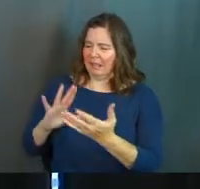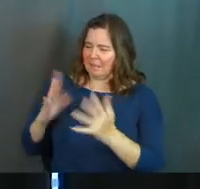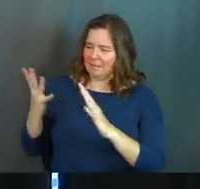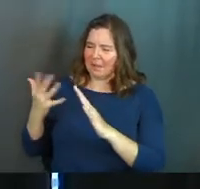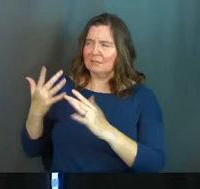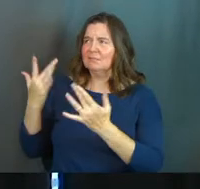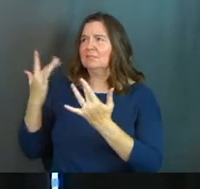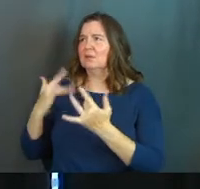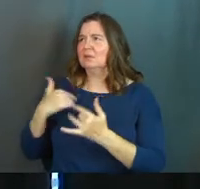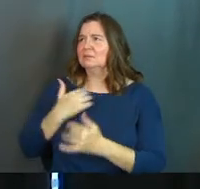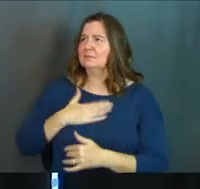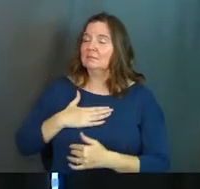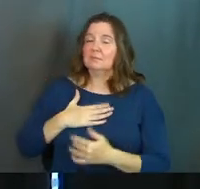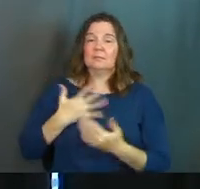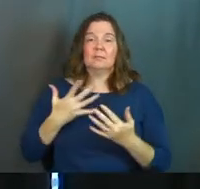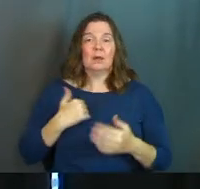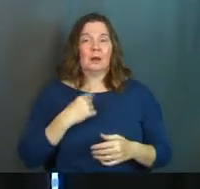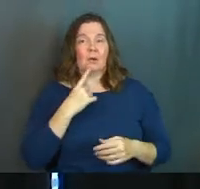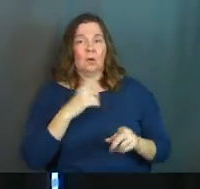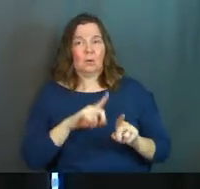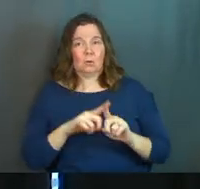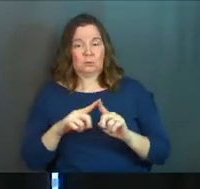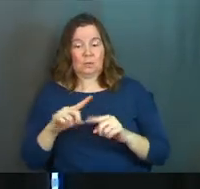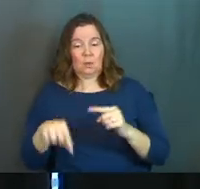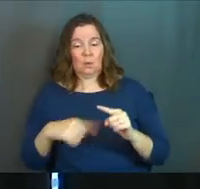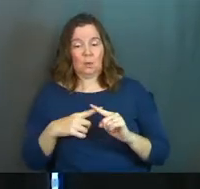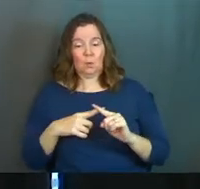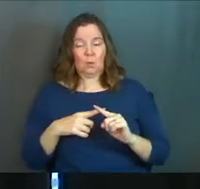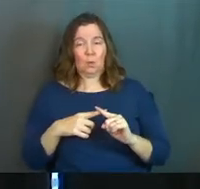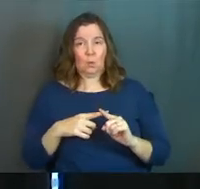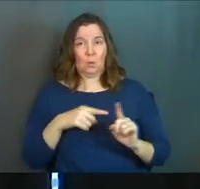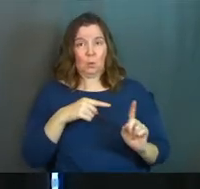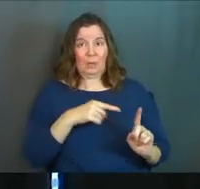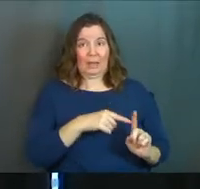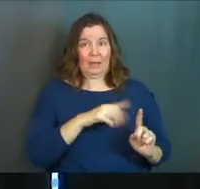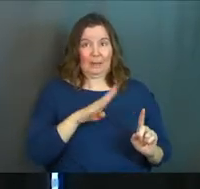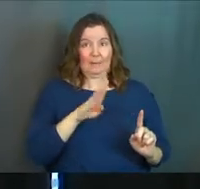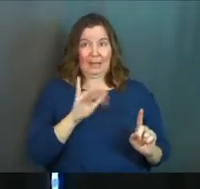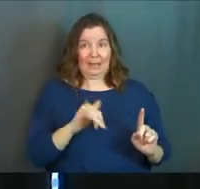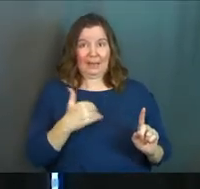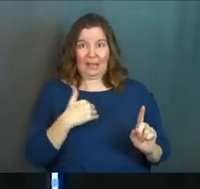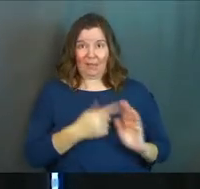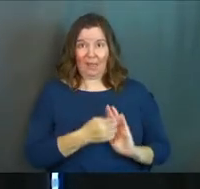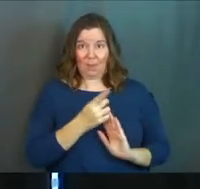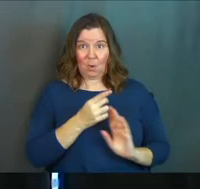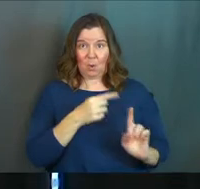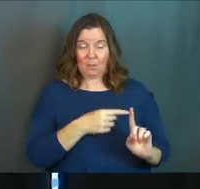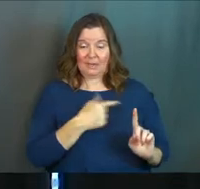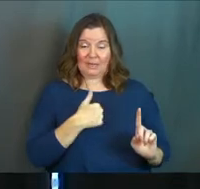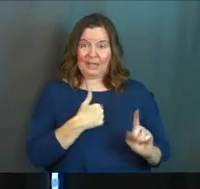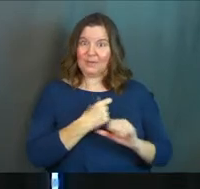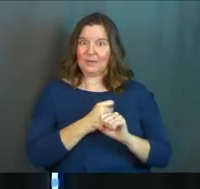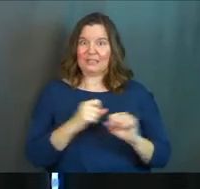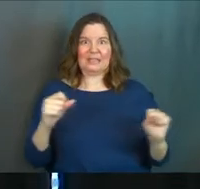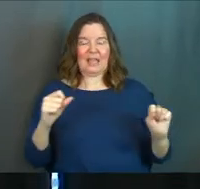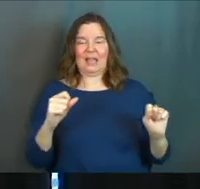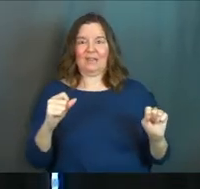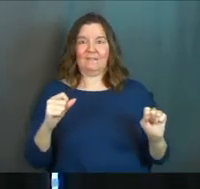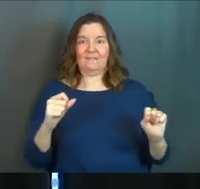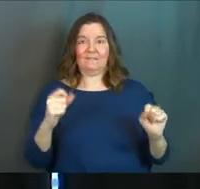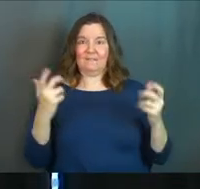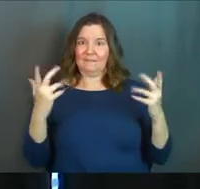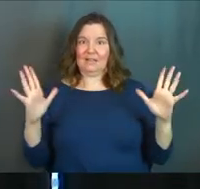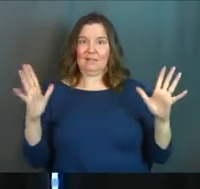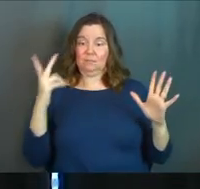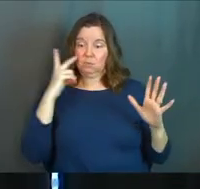sinner. And I'll also say this, when he did that and when Benny had that moment, he was saved, past